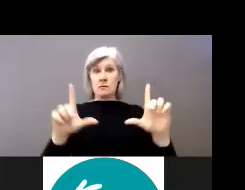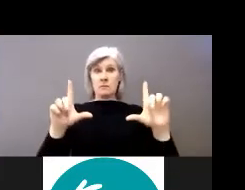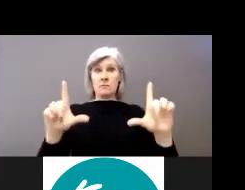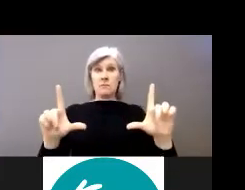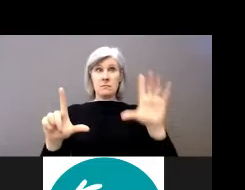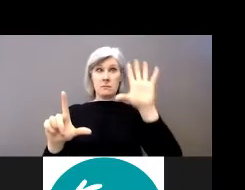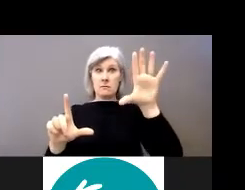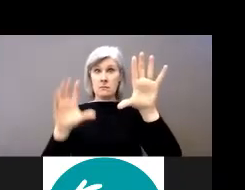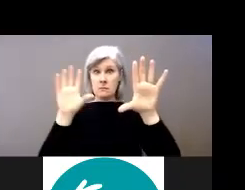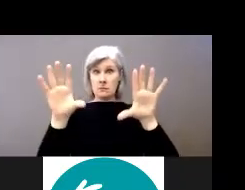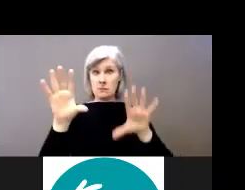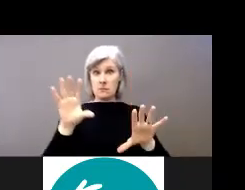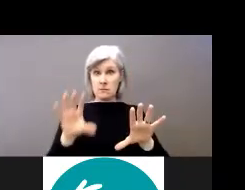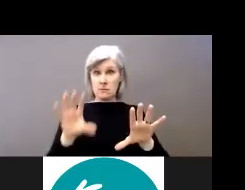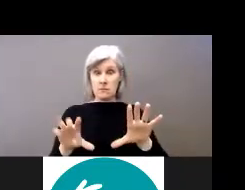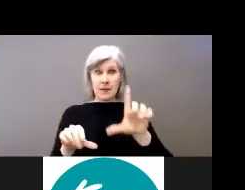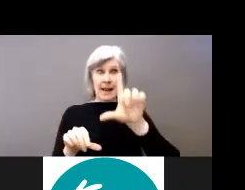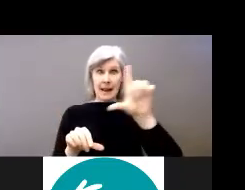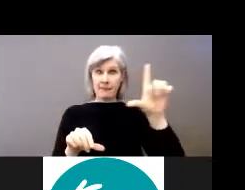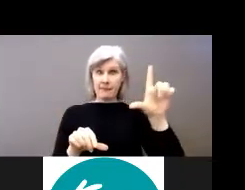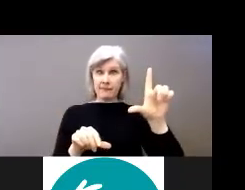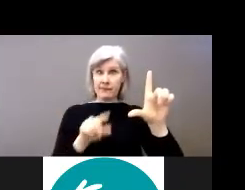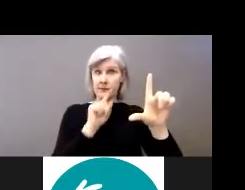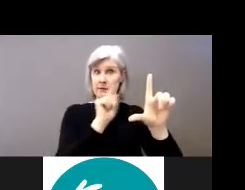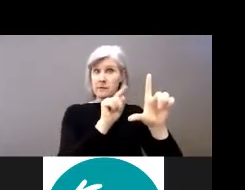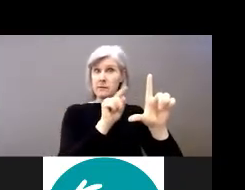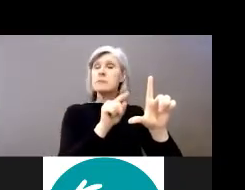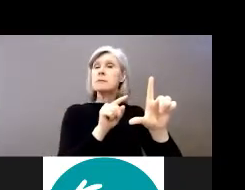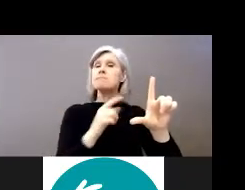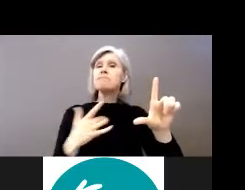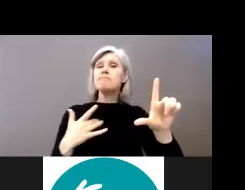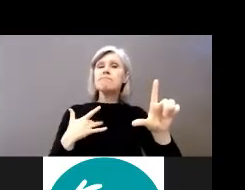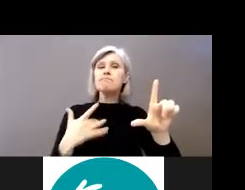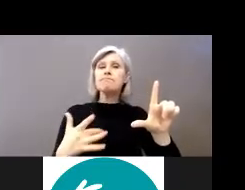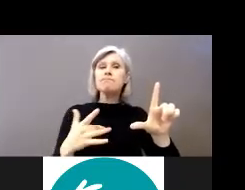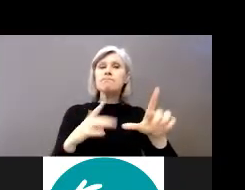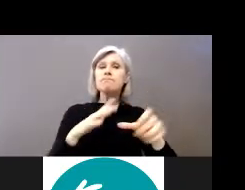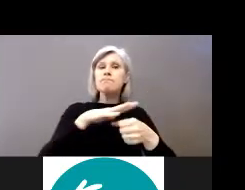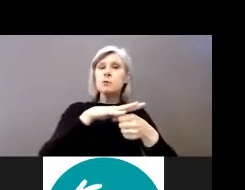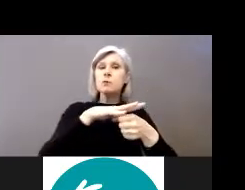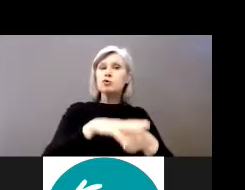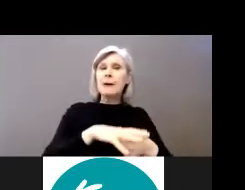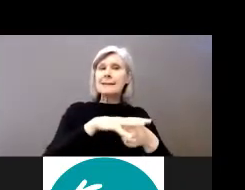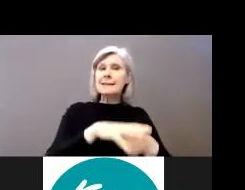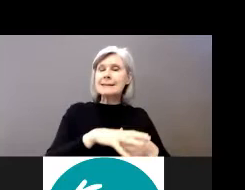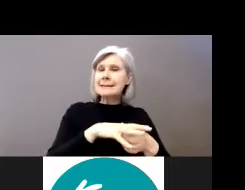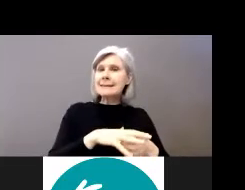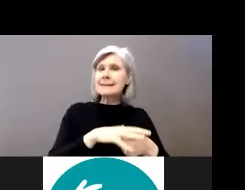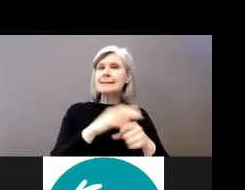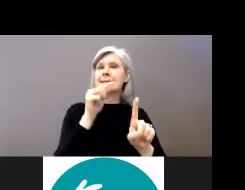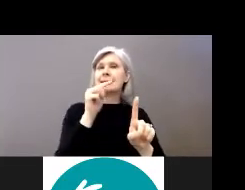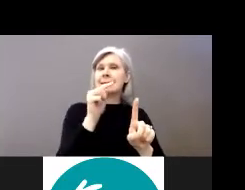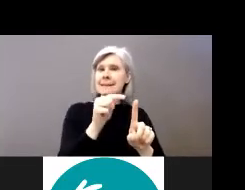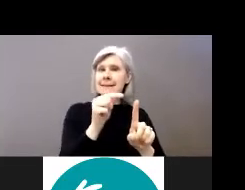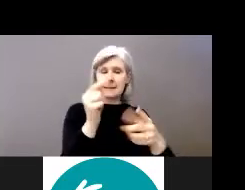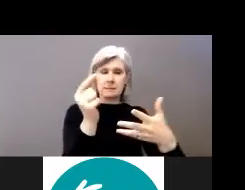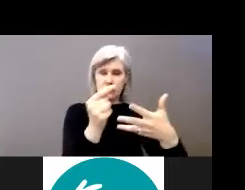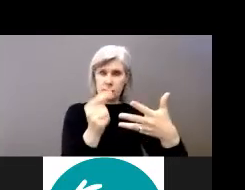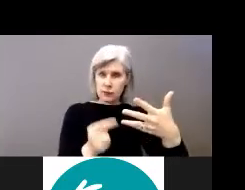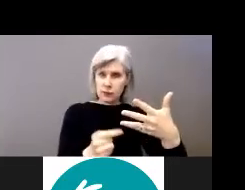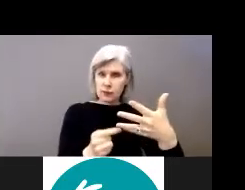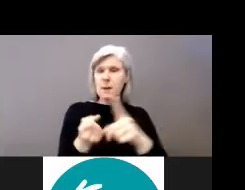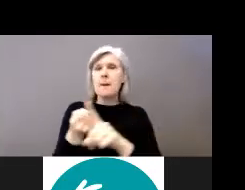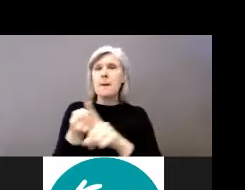And often this leads people to having some physical changes, which are often people lose